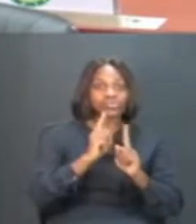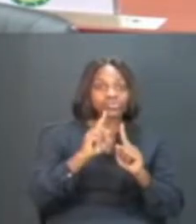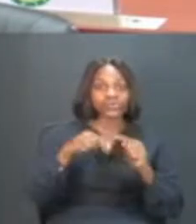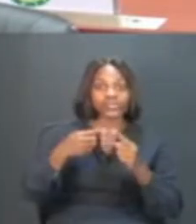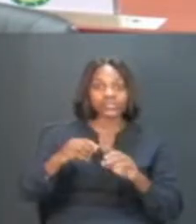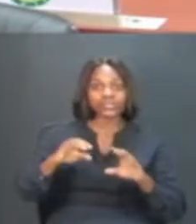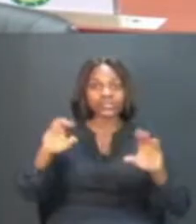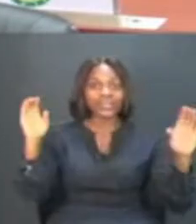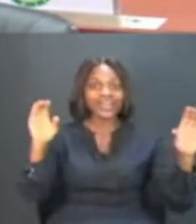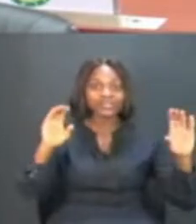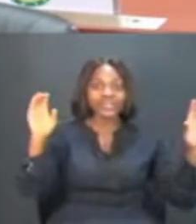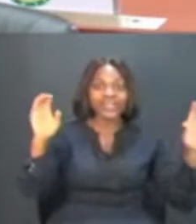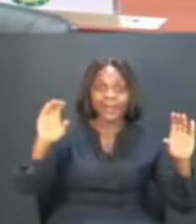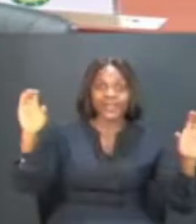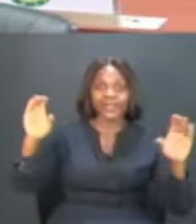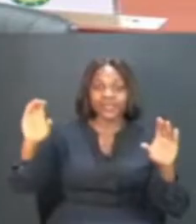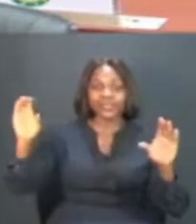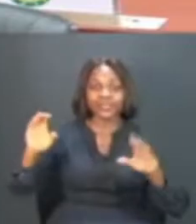campaigning.